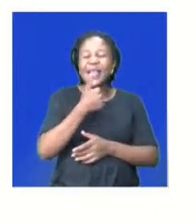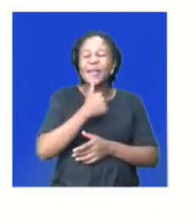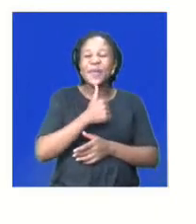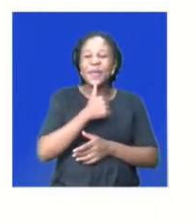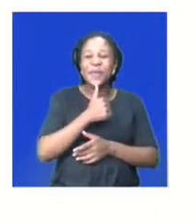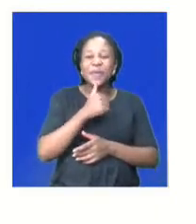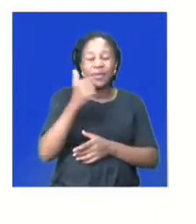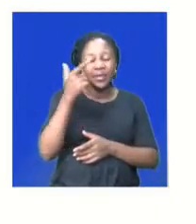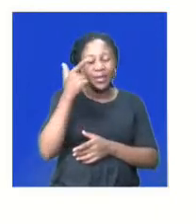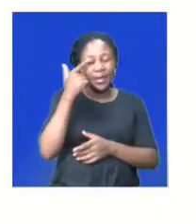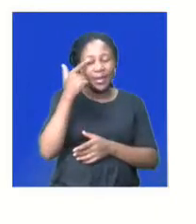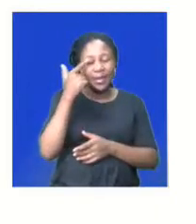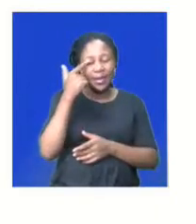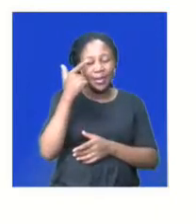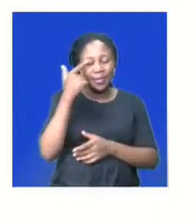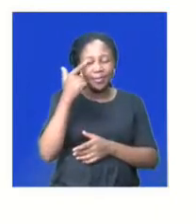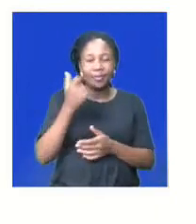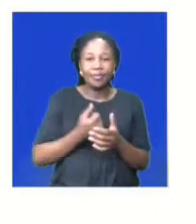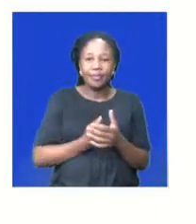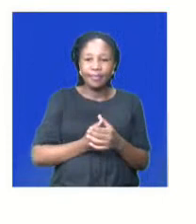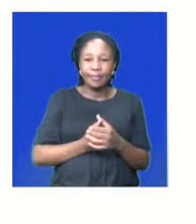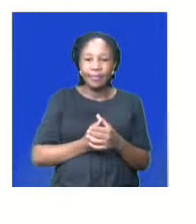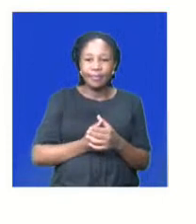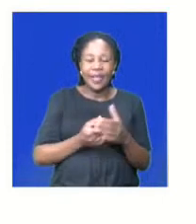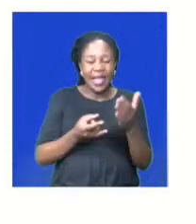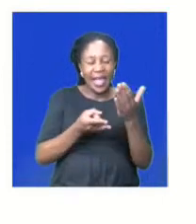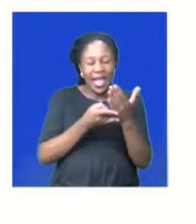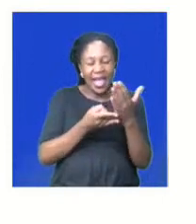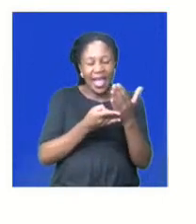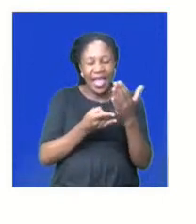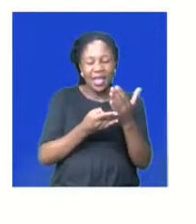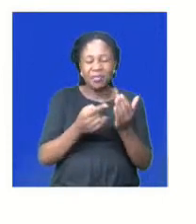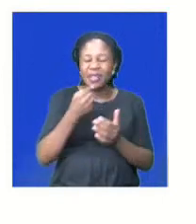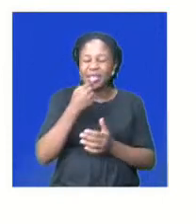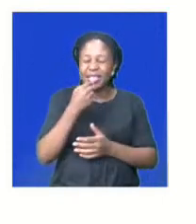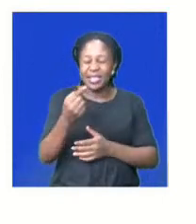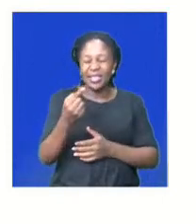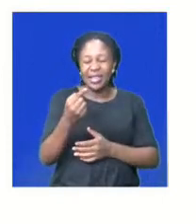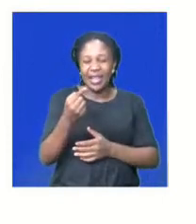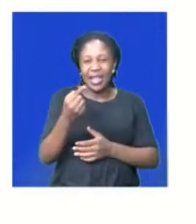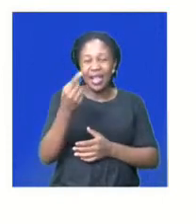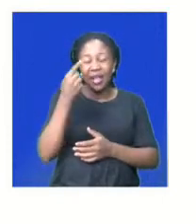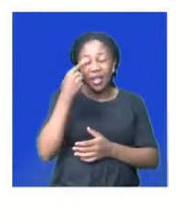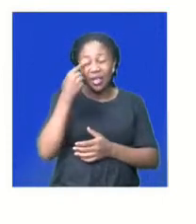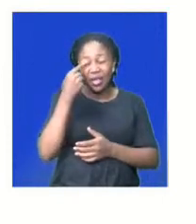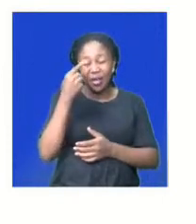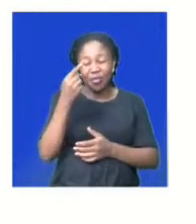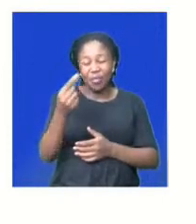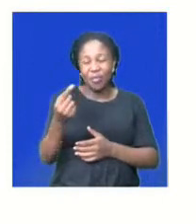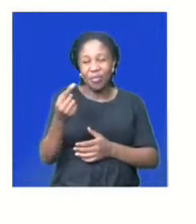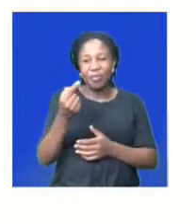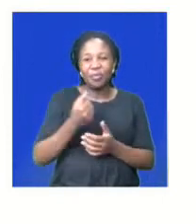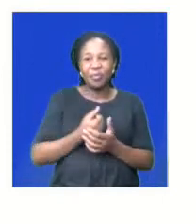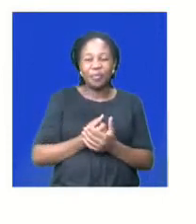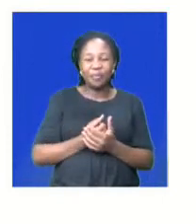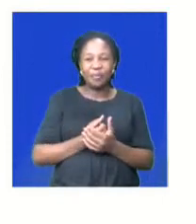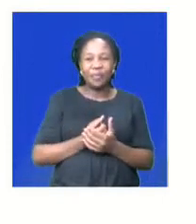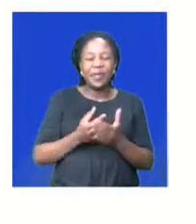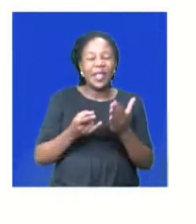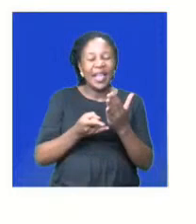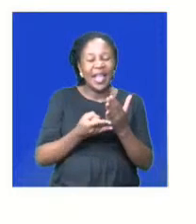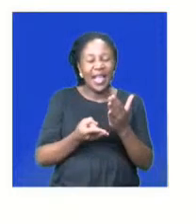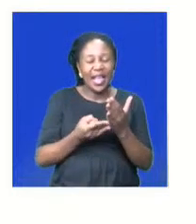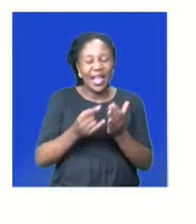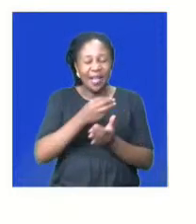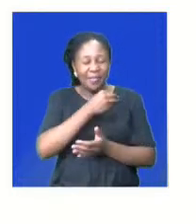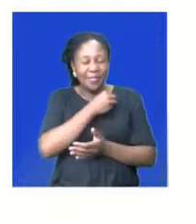eye. The eye helps us to see. The eye helps us to see. So we say is